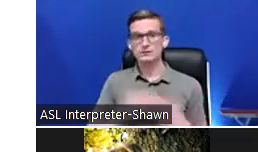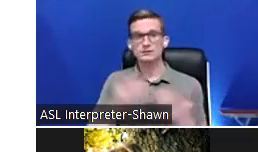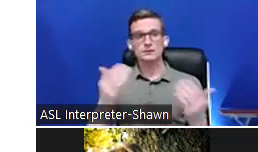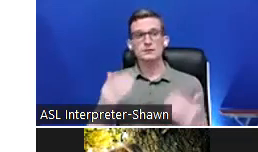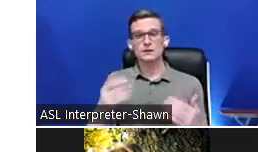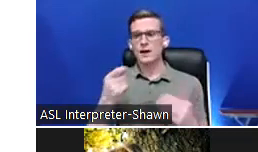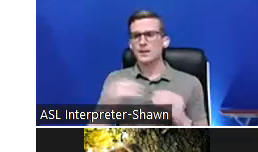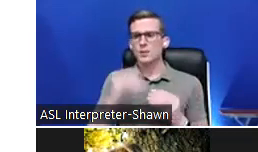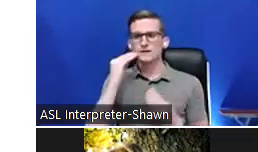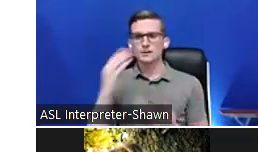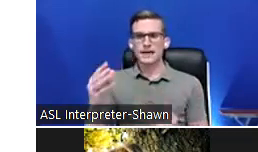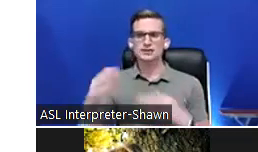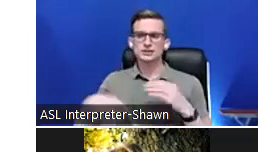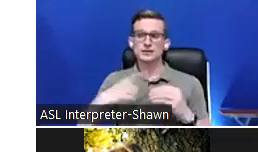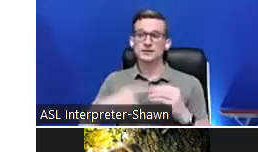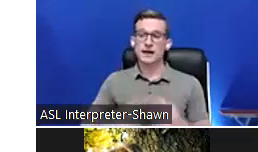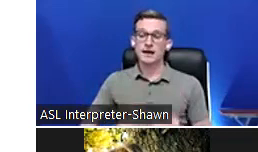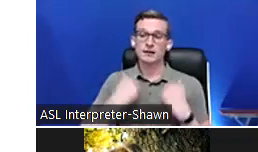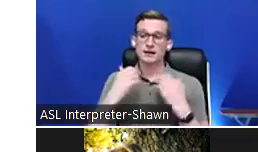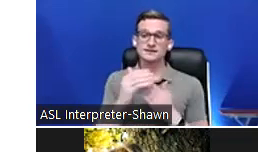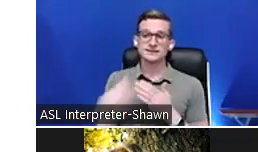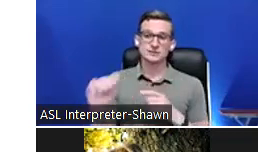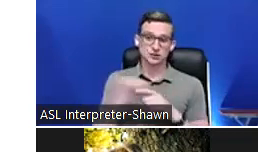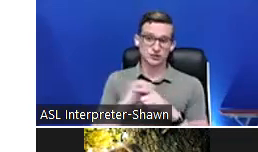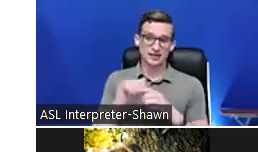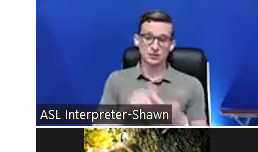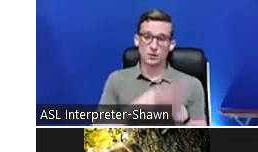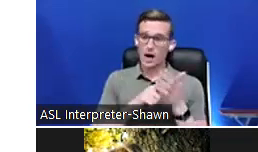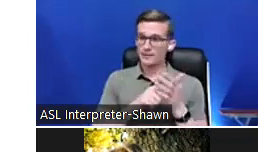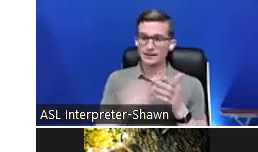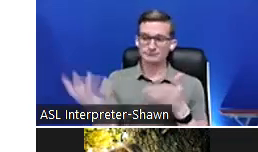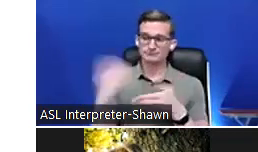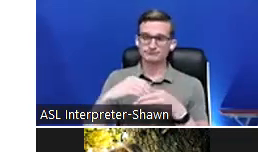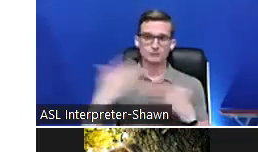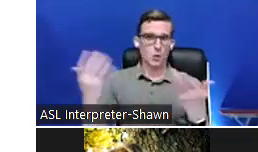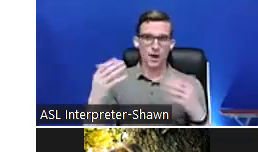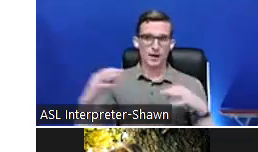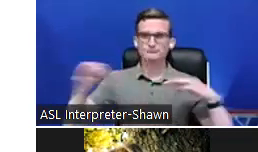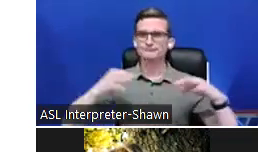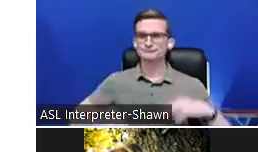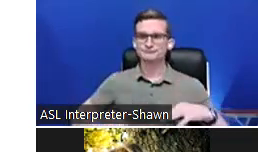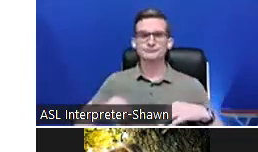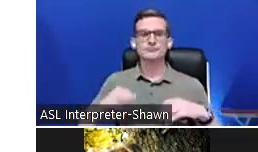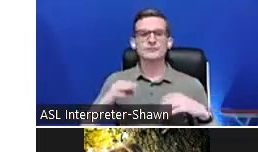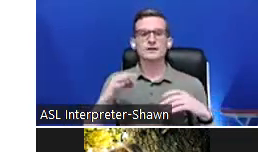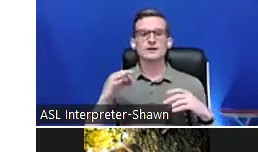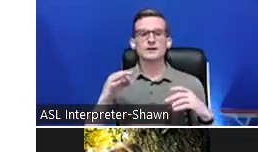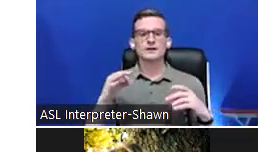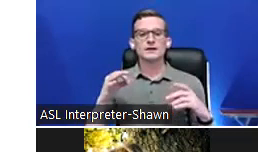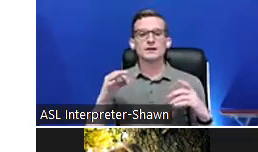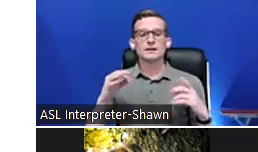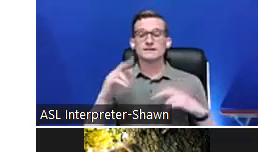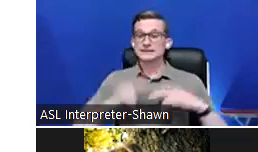what that life skills training requirement entails, this requires that the facility is